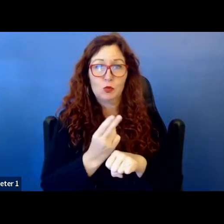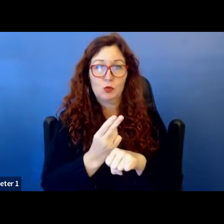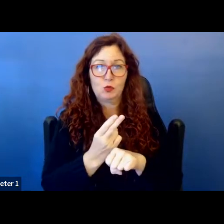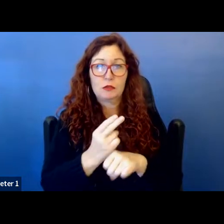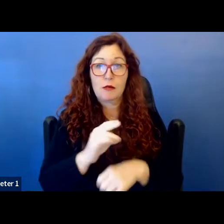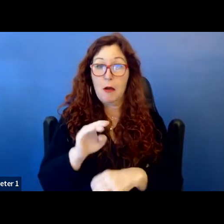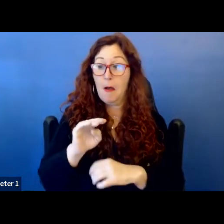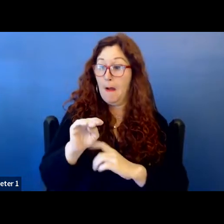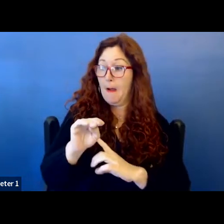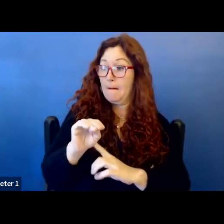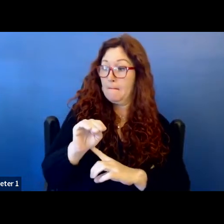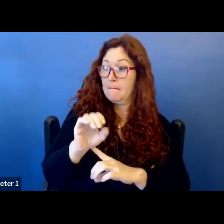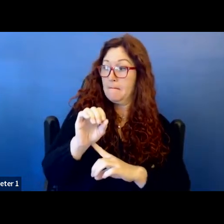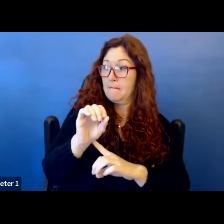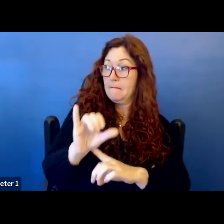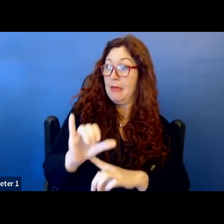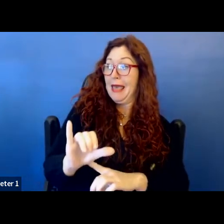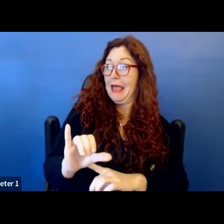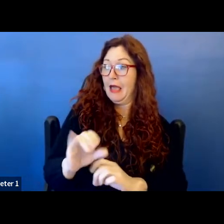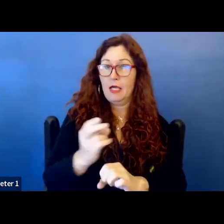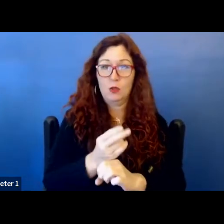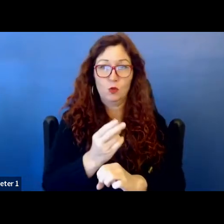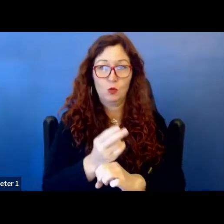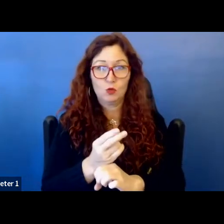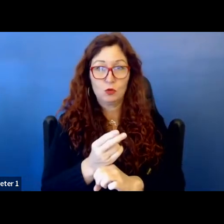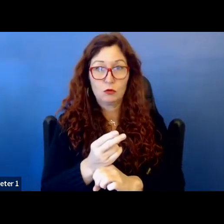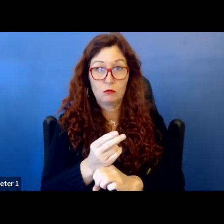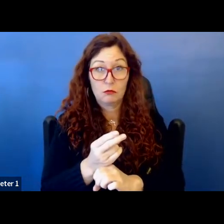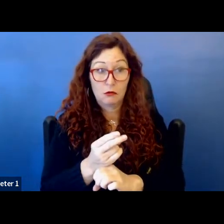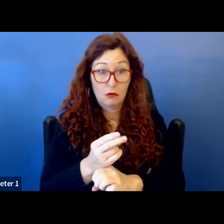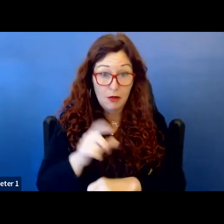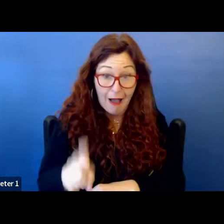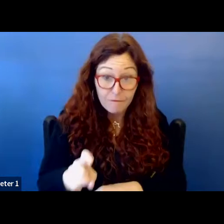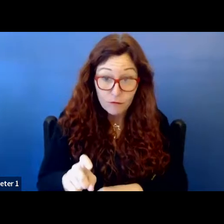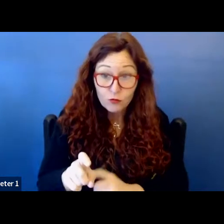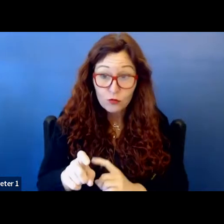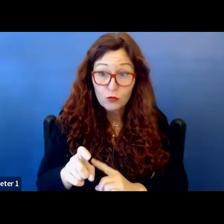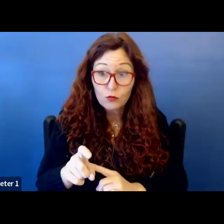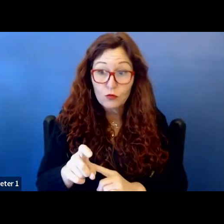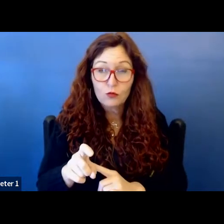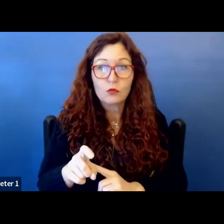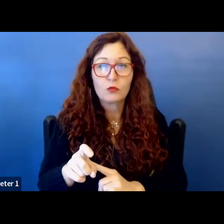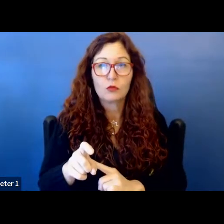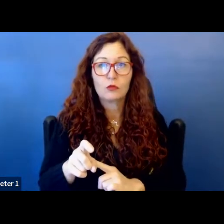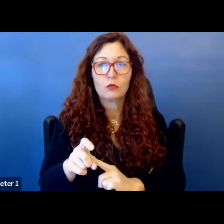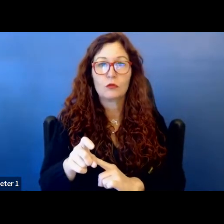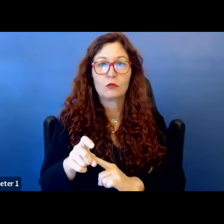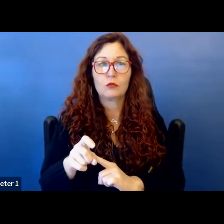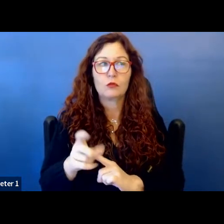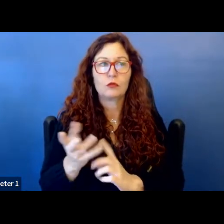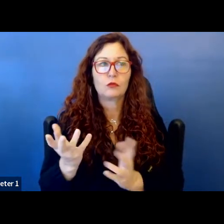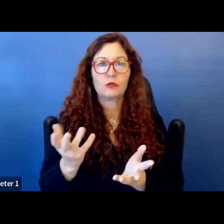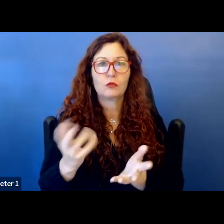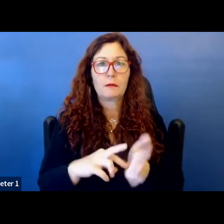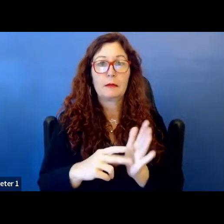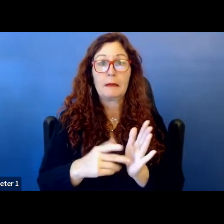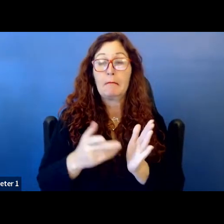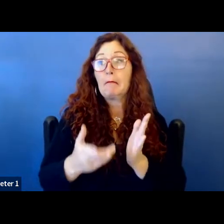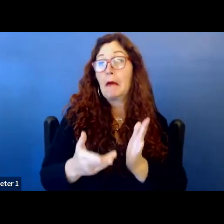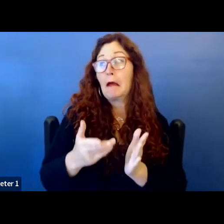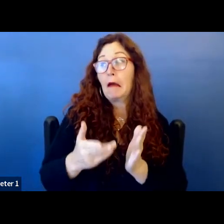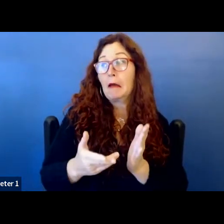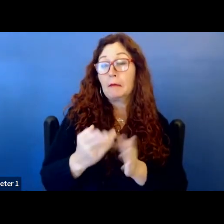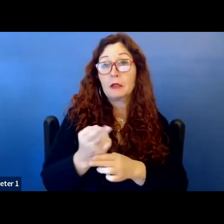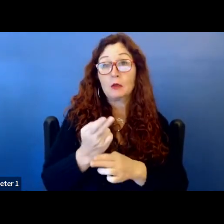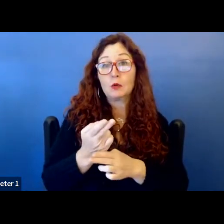information about discrimination and section arrangement paperwork that they may or may not use which means they won't be responsible if they don't use it